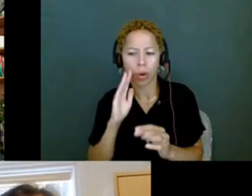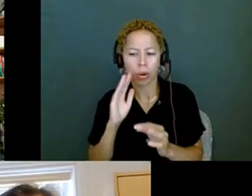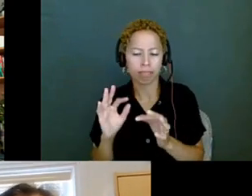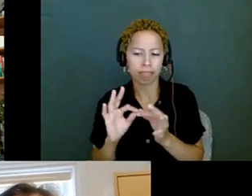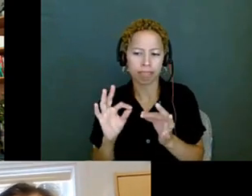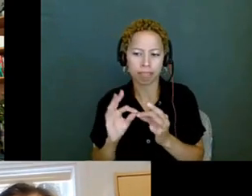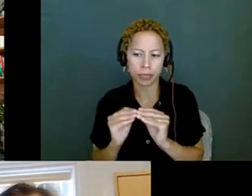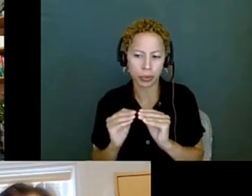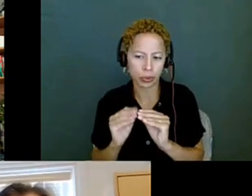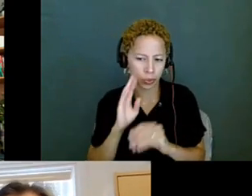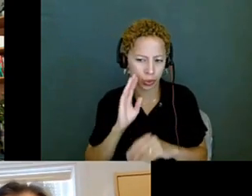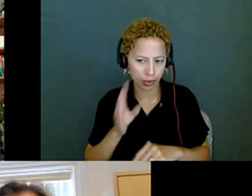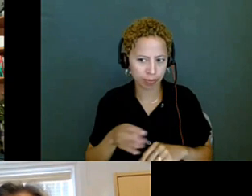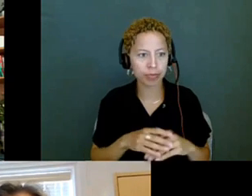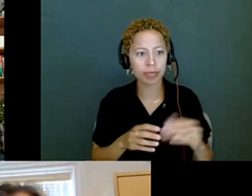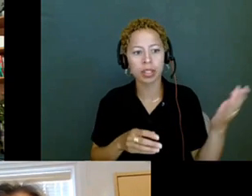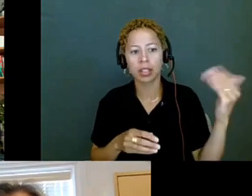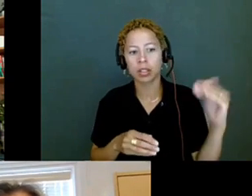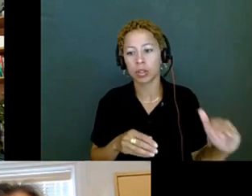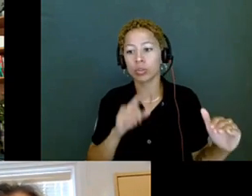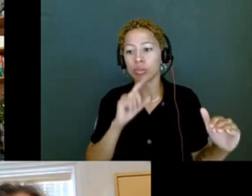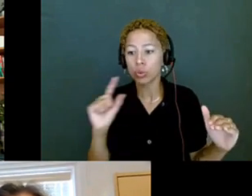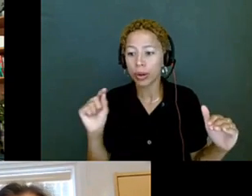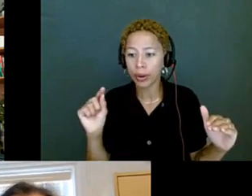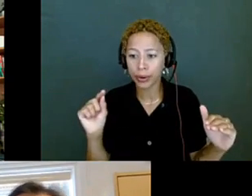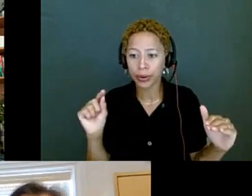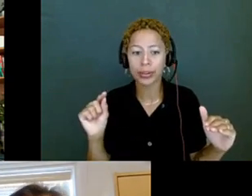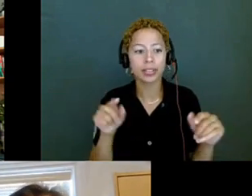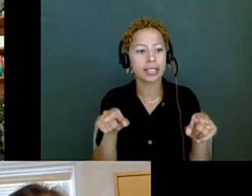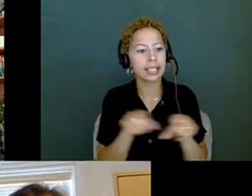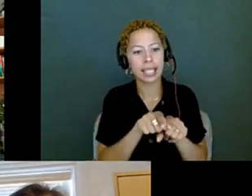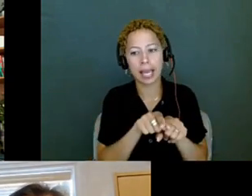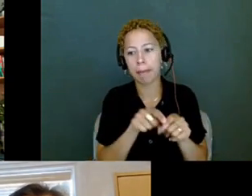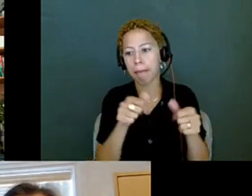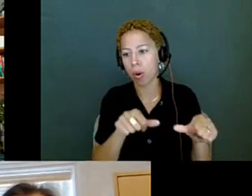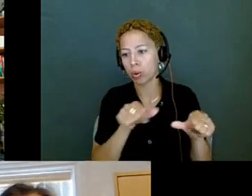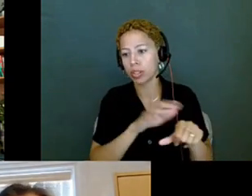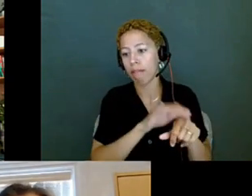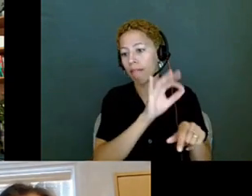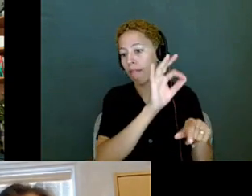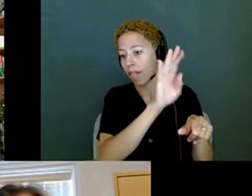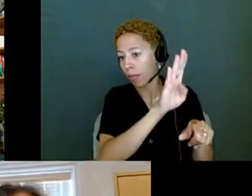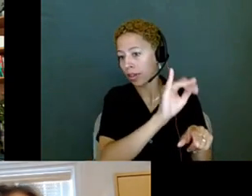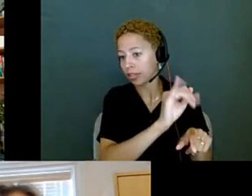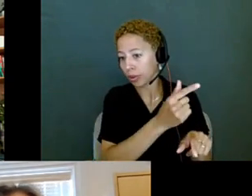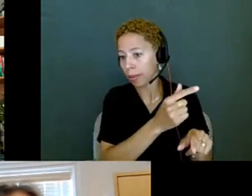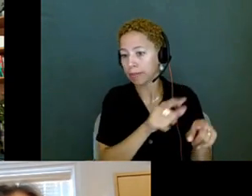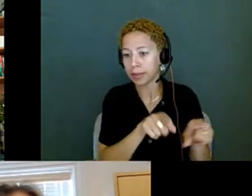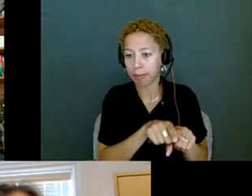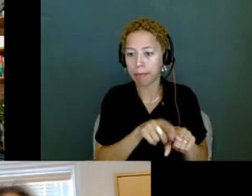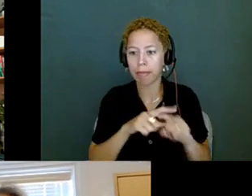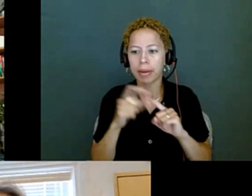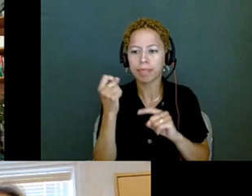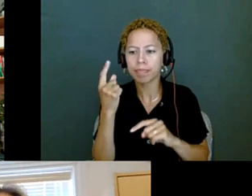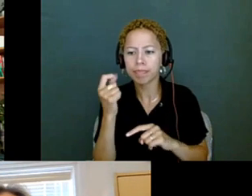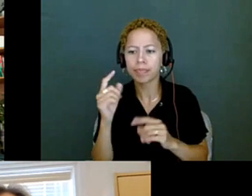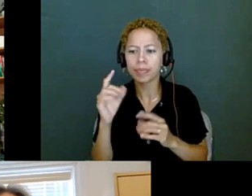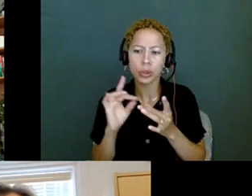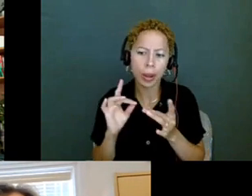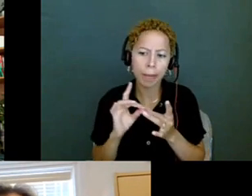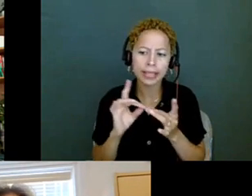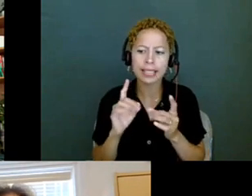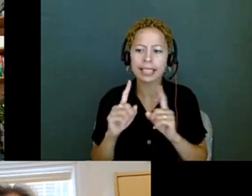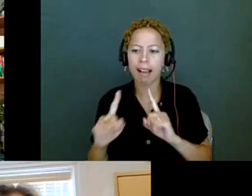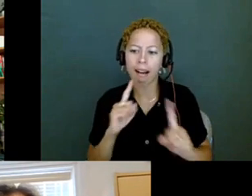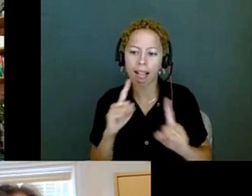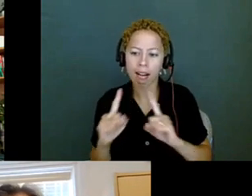Twitter, we post the same items on Twitter that we do on Facebook and Instagram. However, the comments and dialogue, there's a limit to how